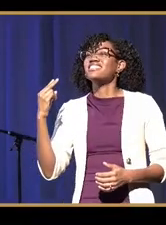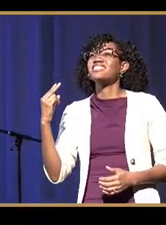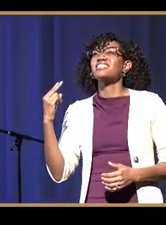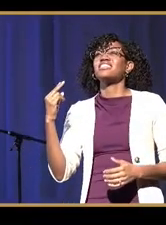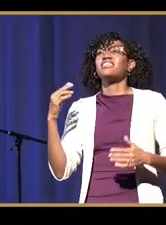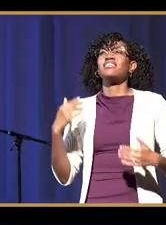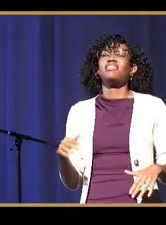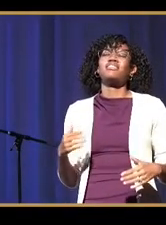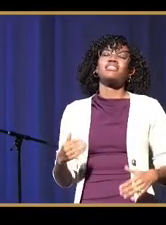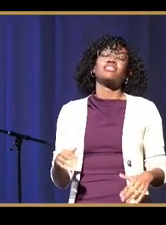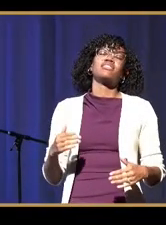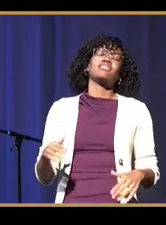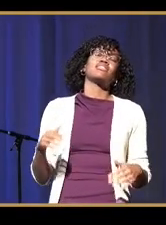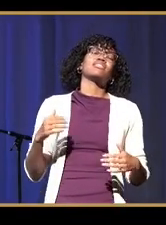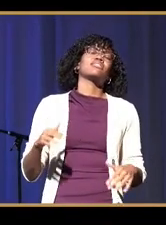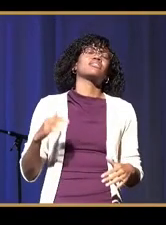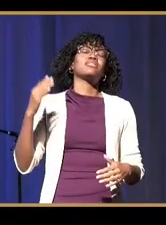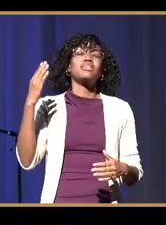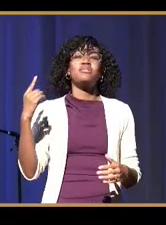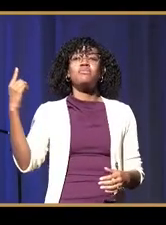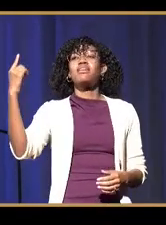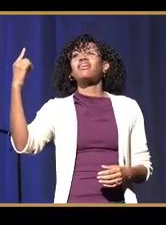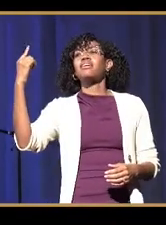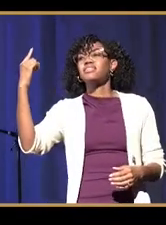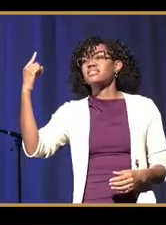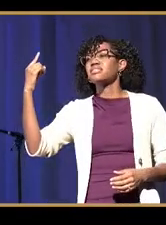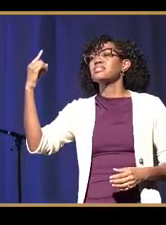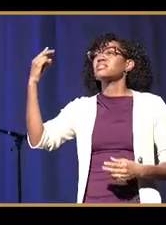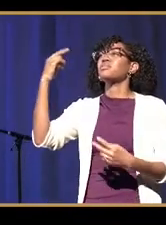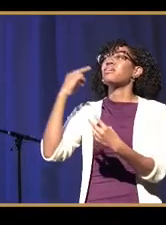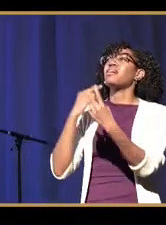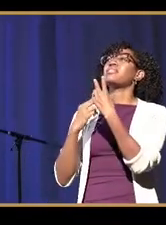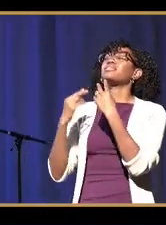watching, Lord. Somebody is